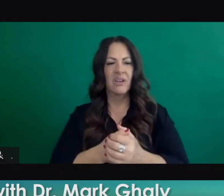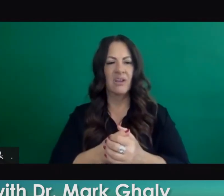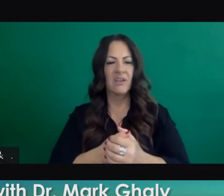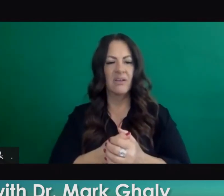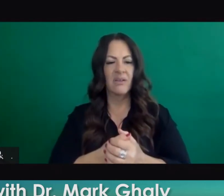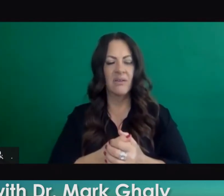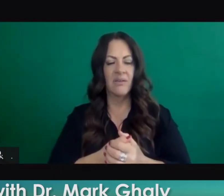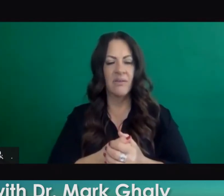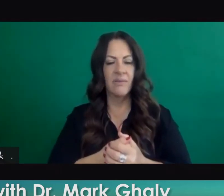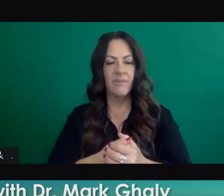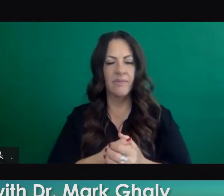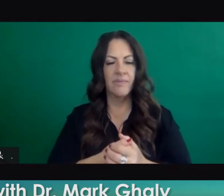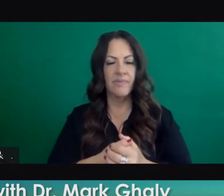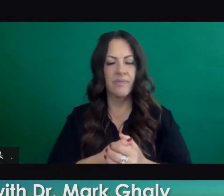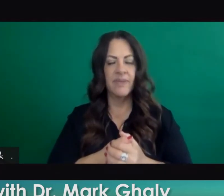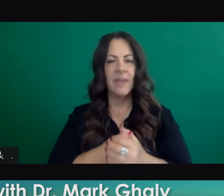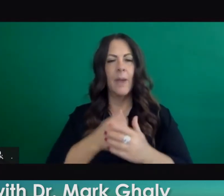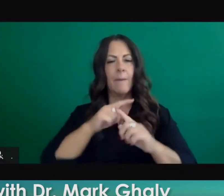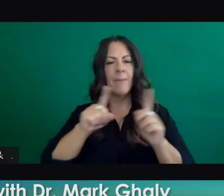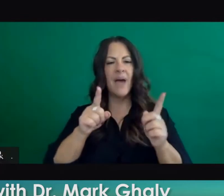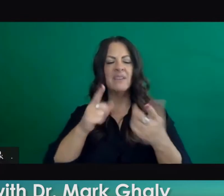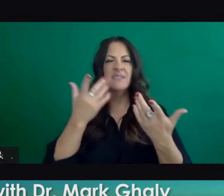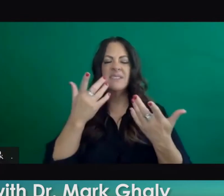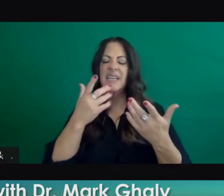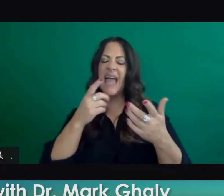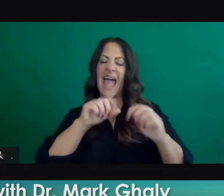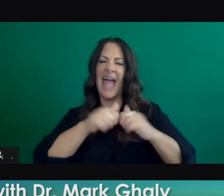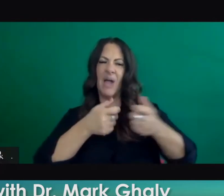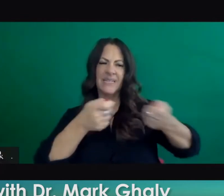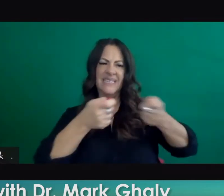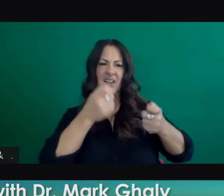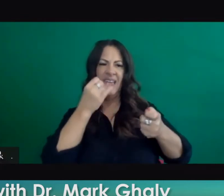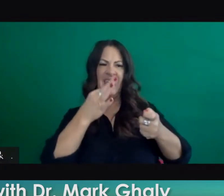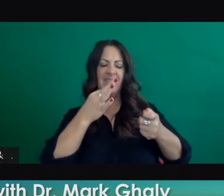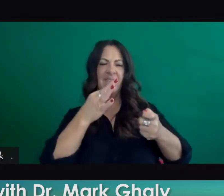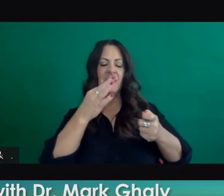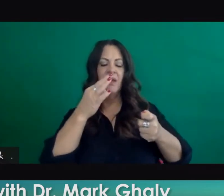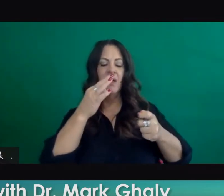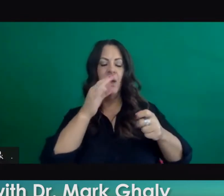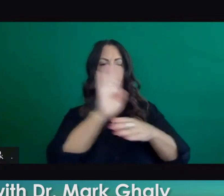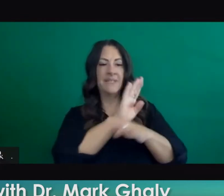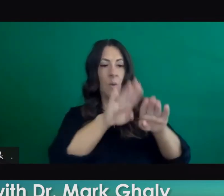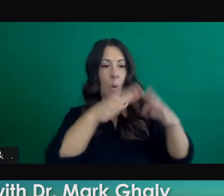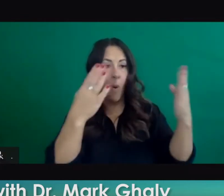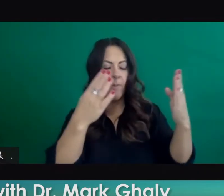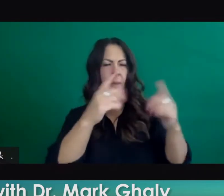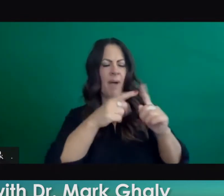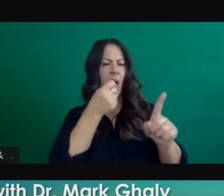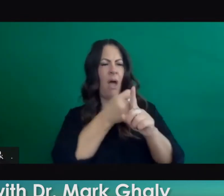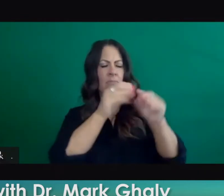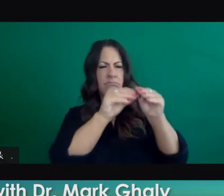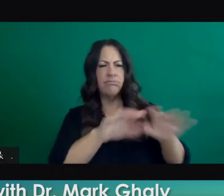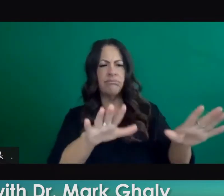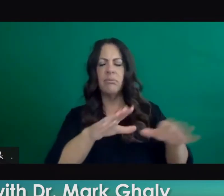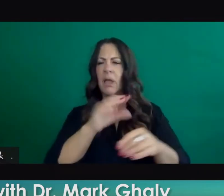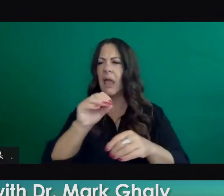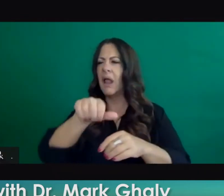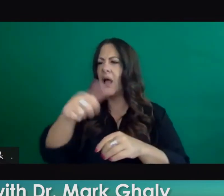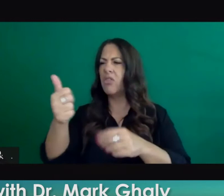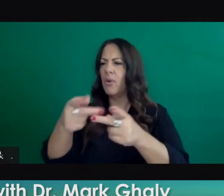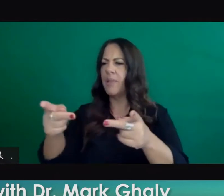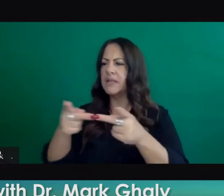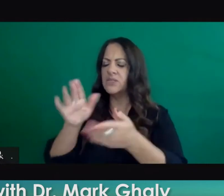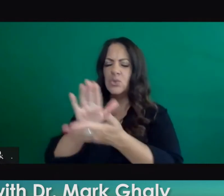when outbreaks at workplaces, schools, or anything like that. Moving forward, should counties disclose that kind